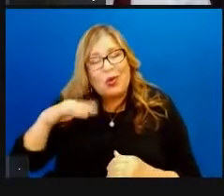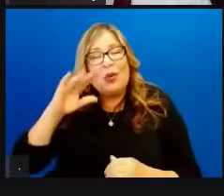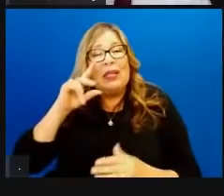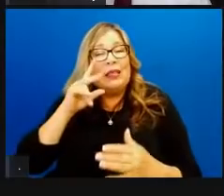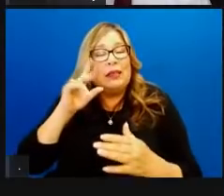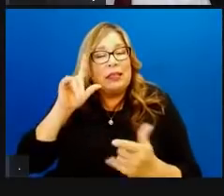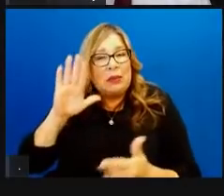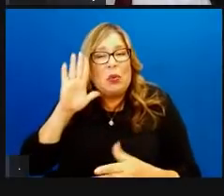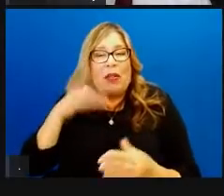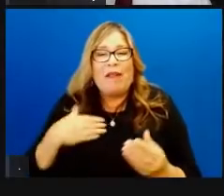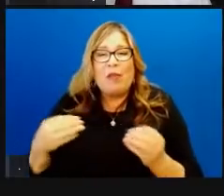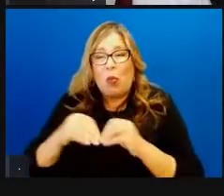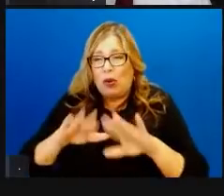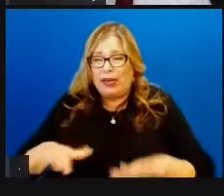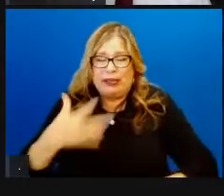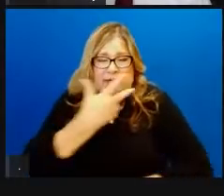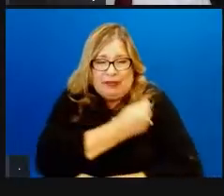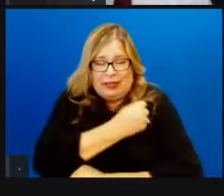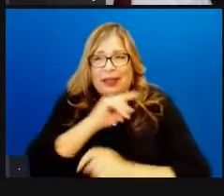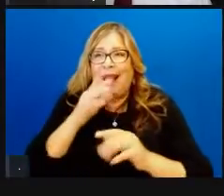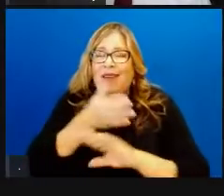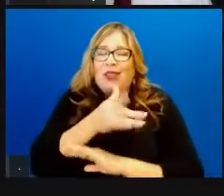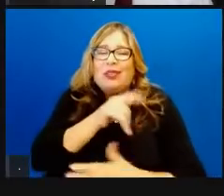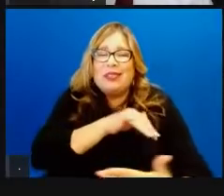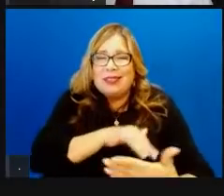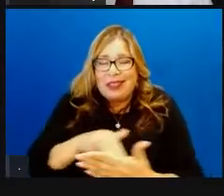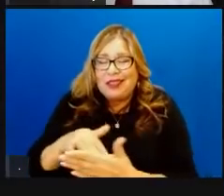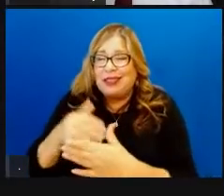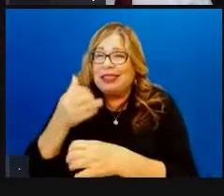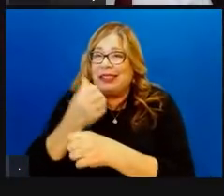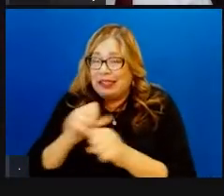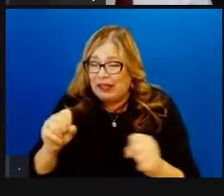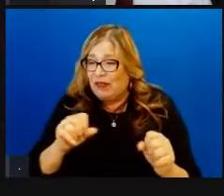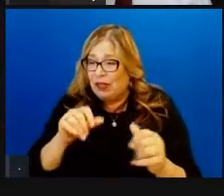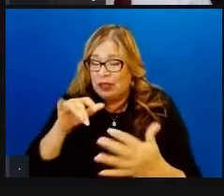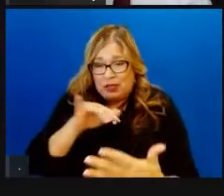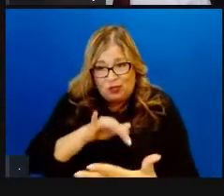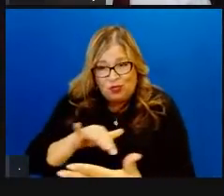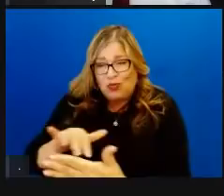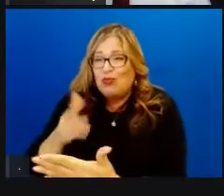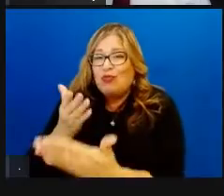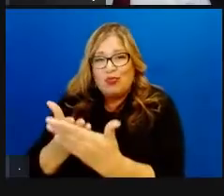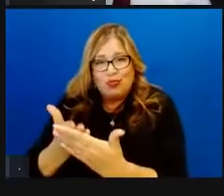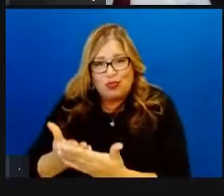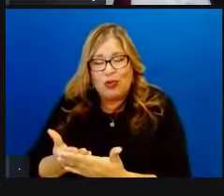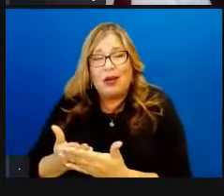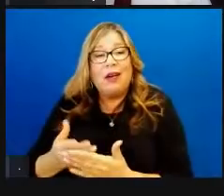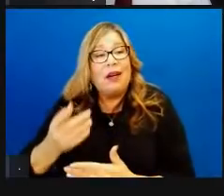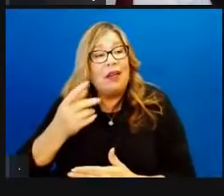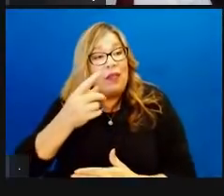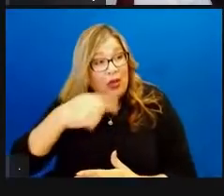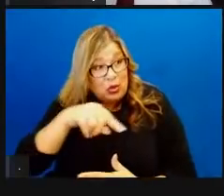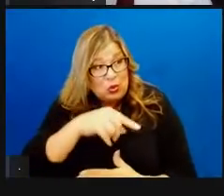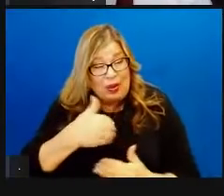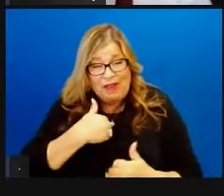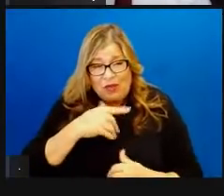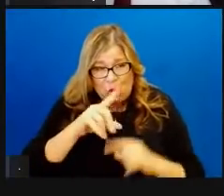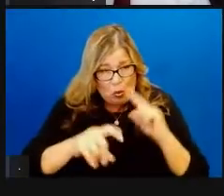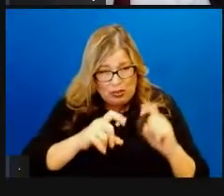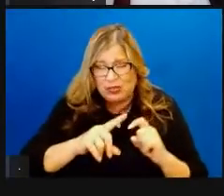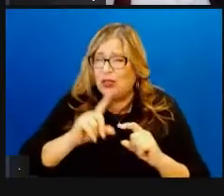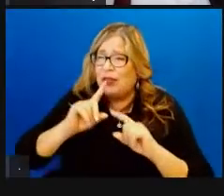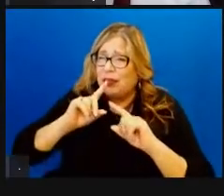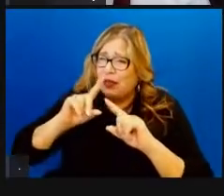the effectiveness in the vaccines, and more families and caregivers and children get their questions about the vaccine answered